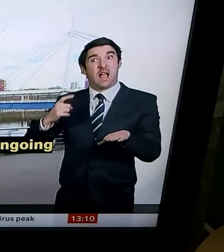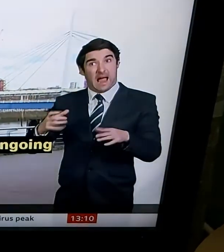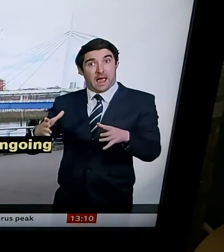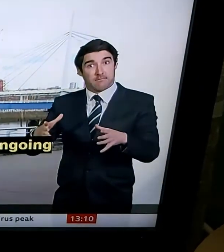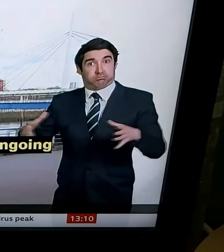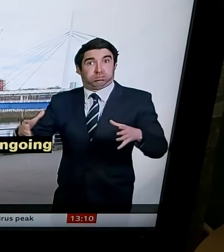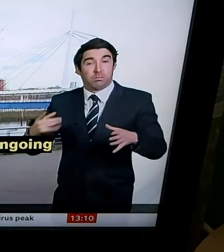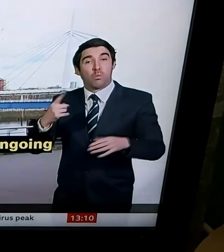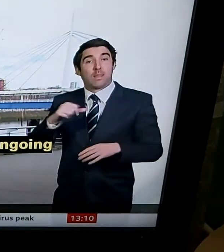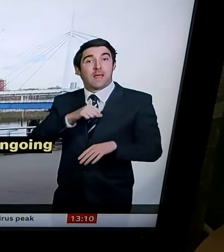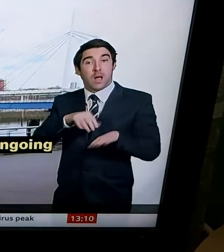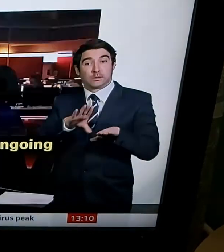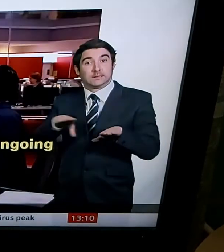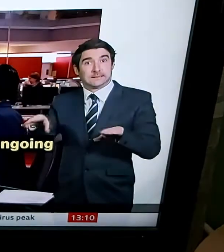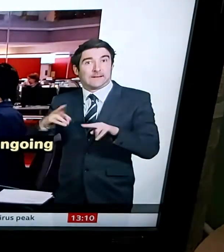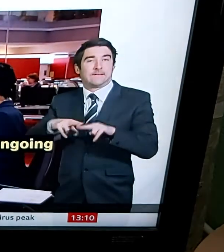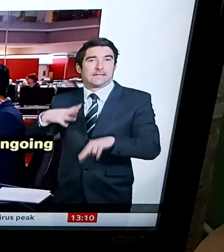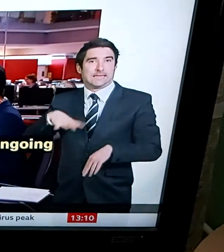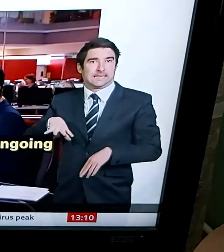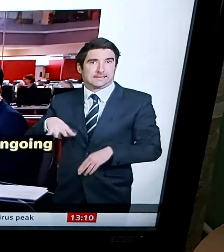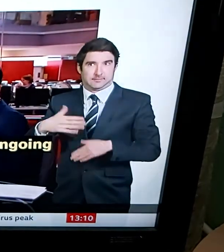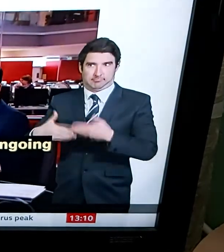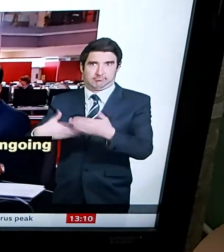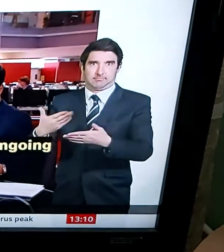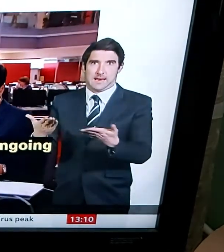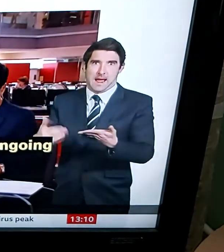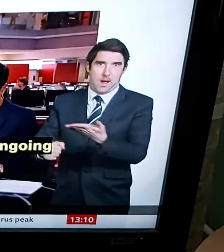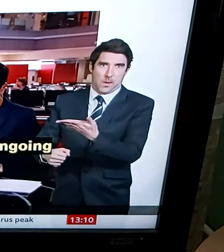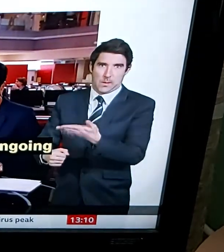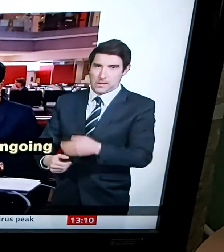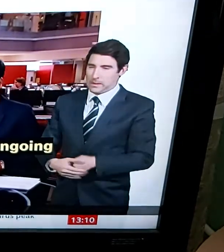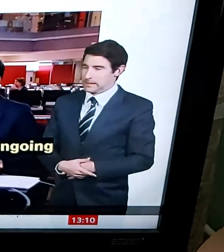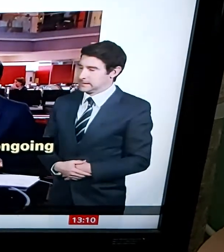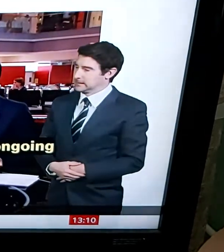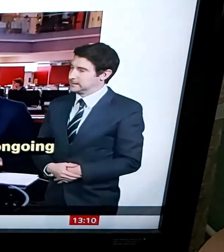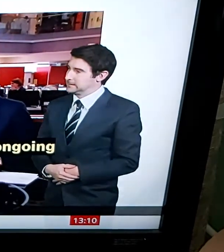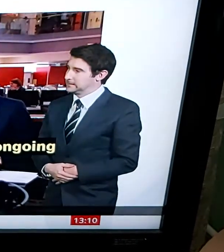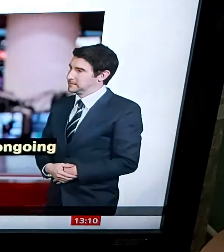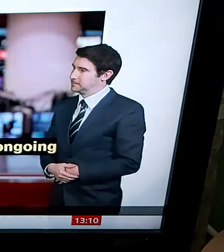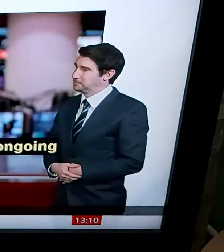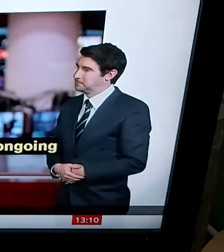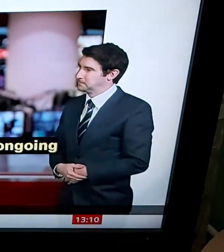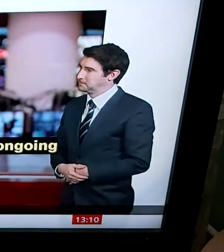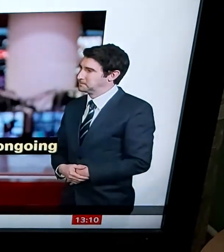weeks. Lorna, many thanks. Lorna Gordon there reporting for us.